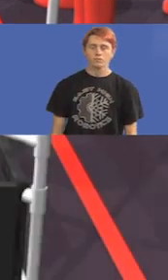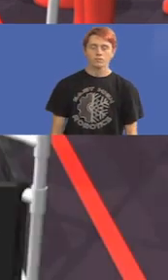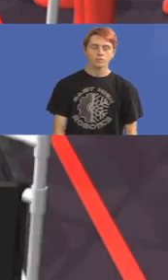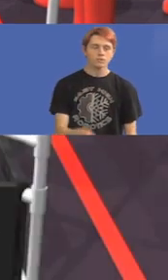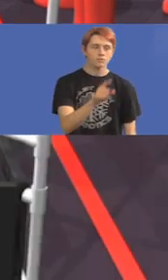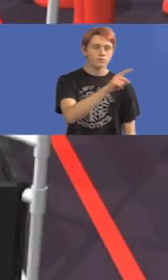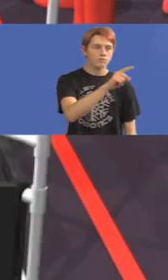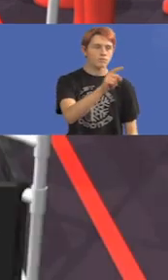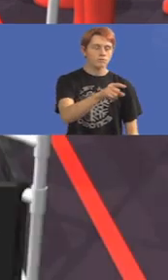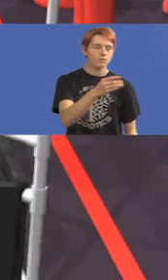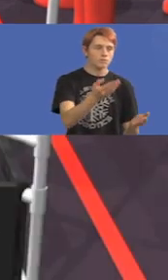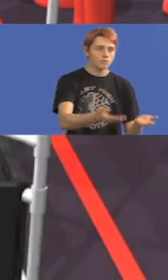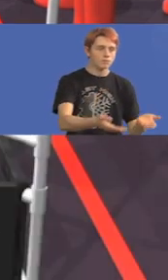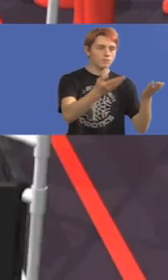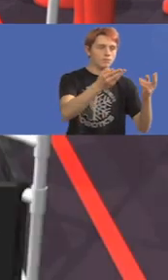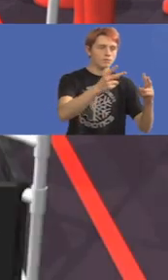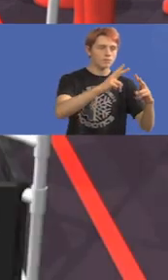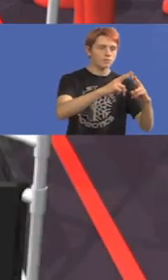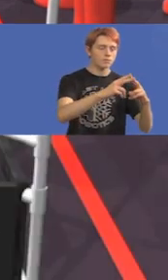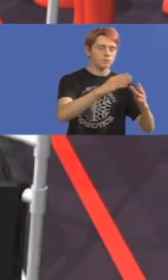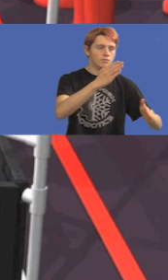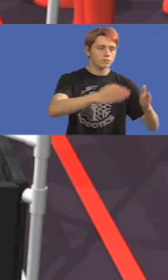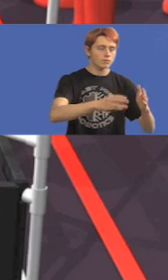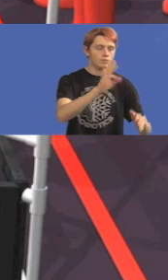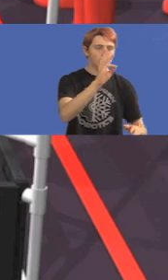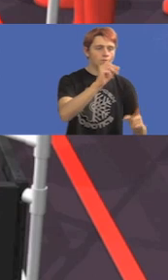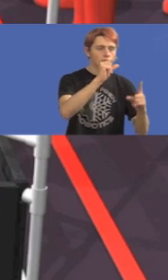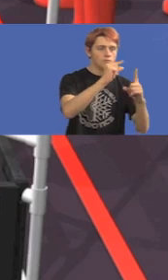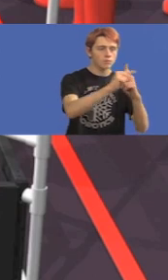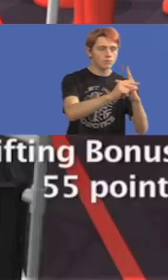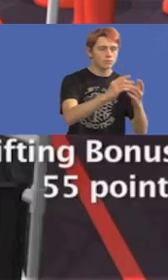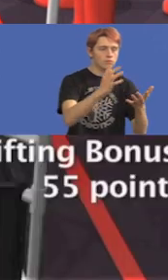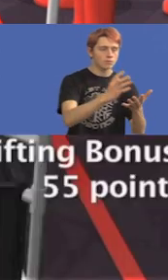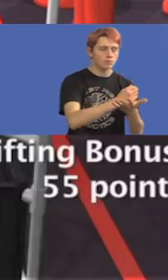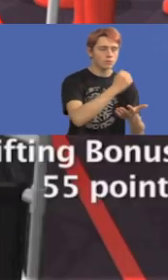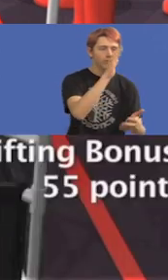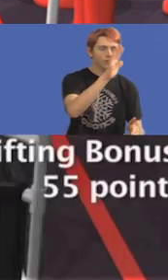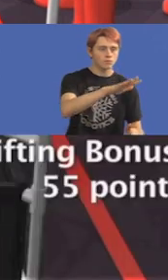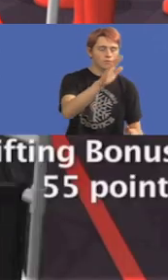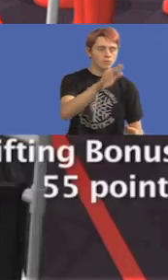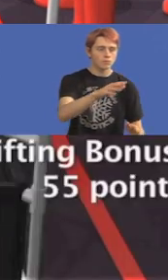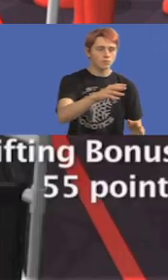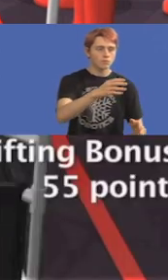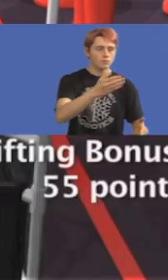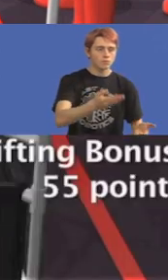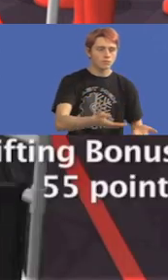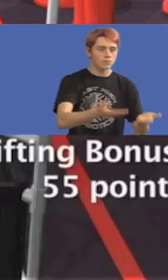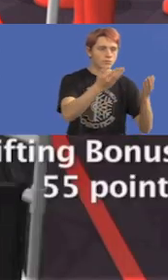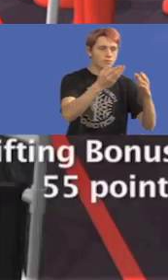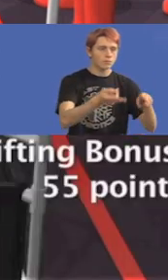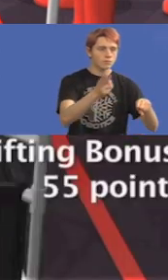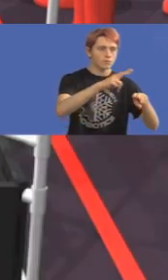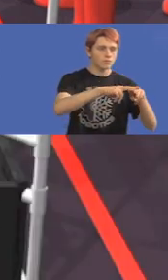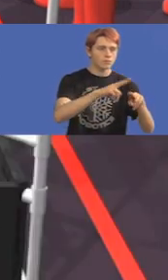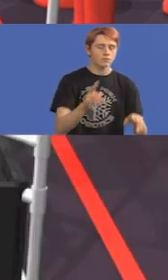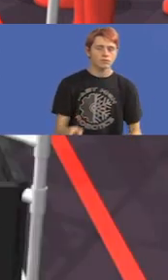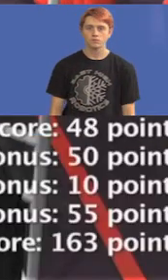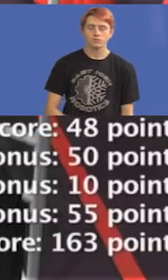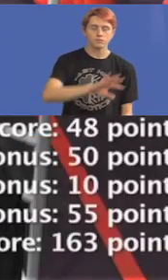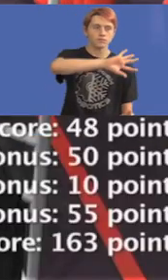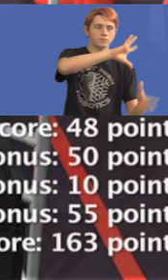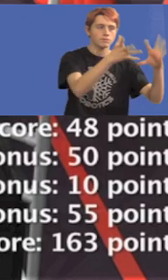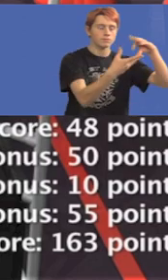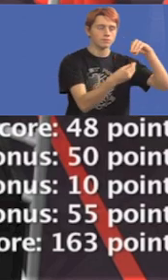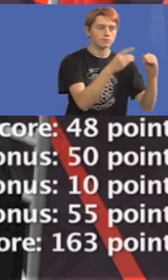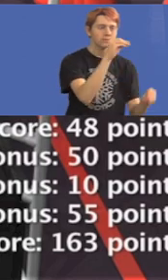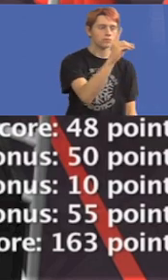And because they were able to lift their partner robot up 6 inches, they earned a 55-point lifting bonus. With a total score